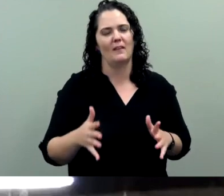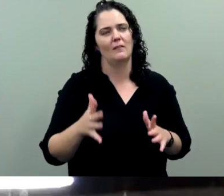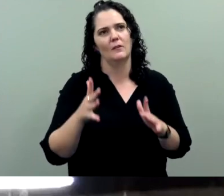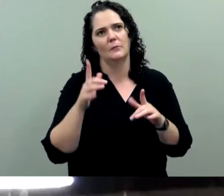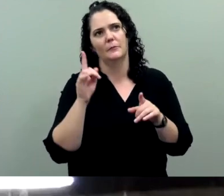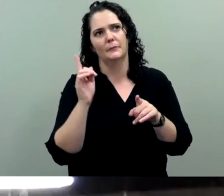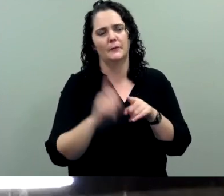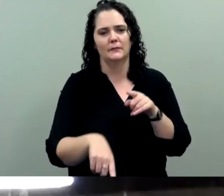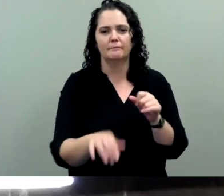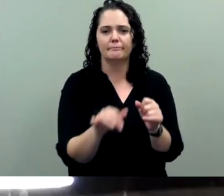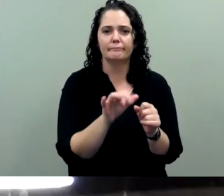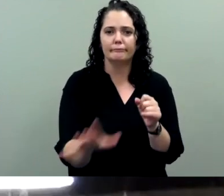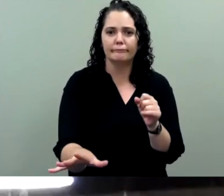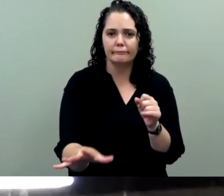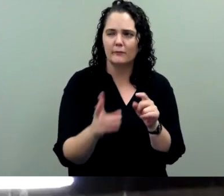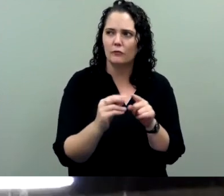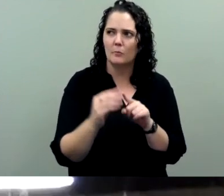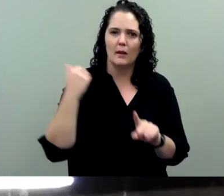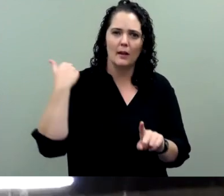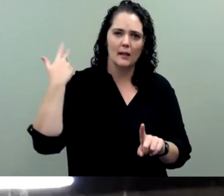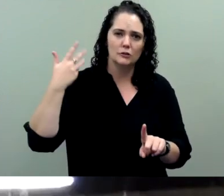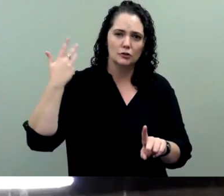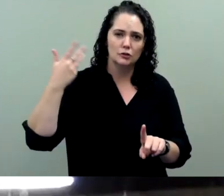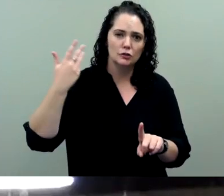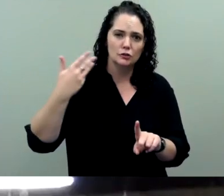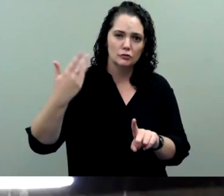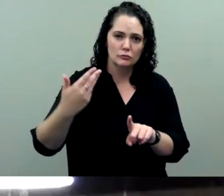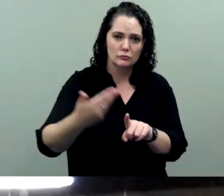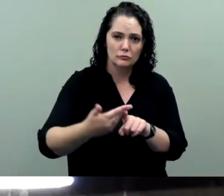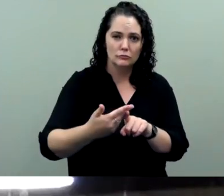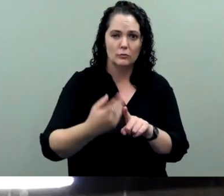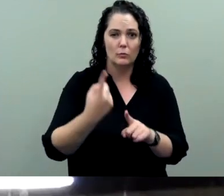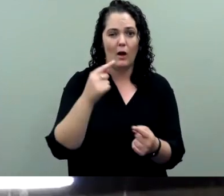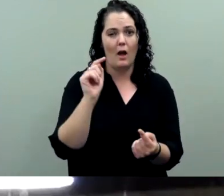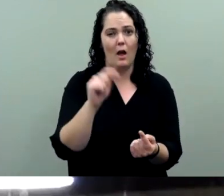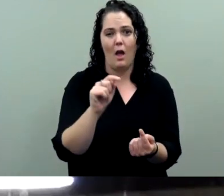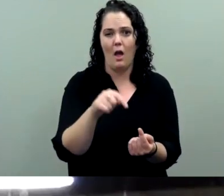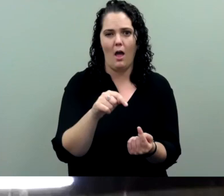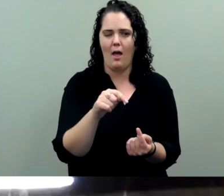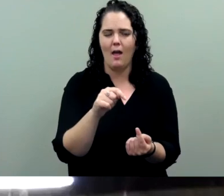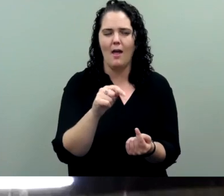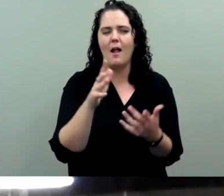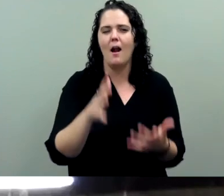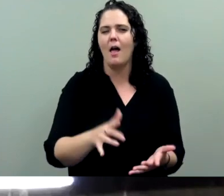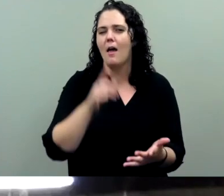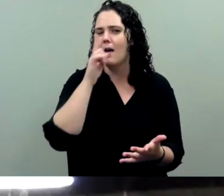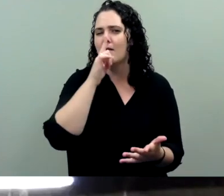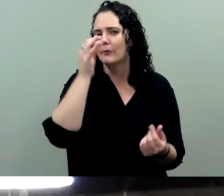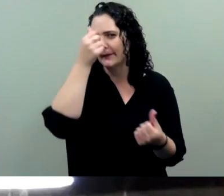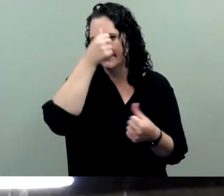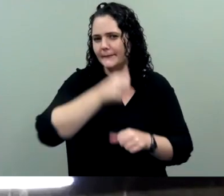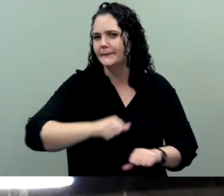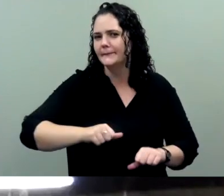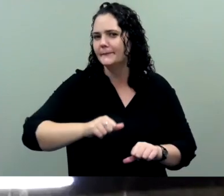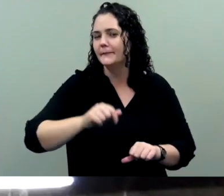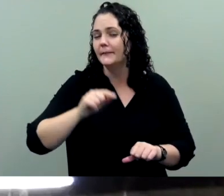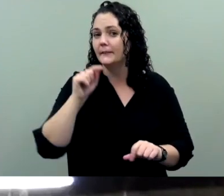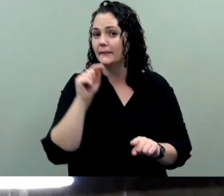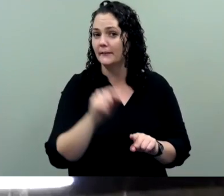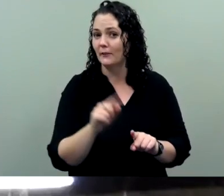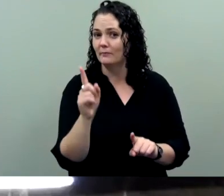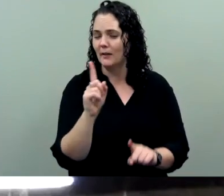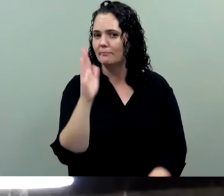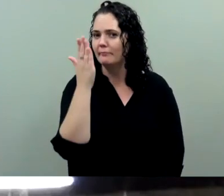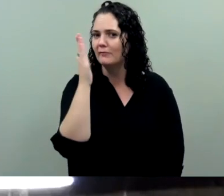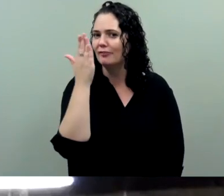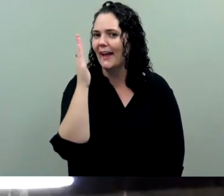art. It is one of the most mysterious and most misunderstood tools in art. It is the mirror. And so next